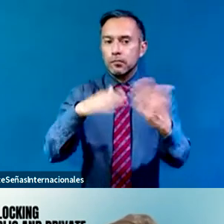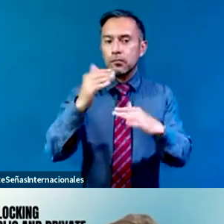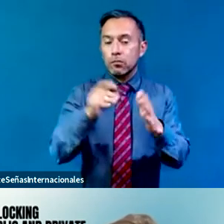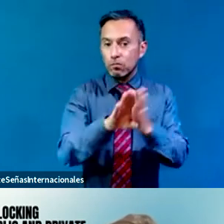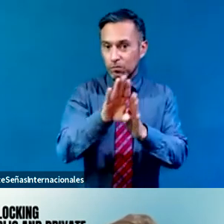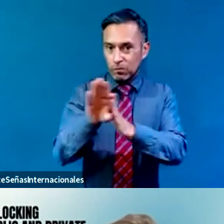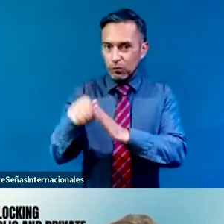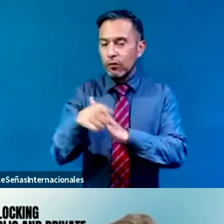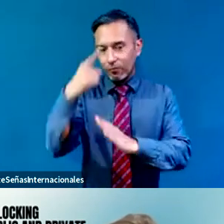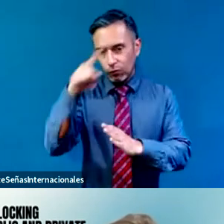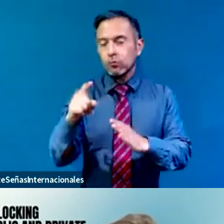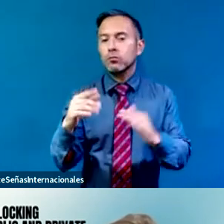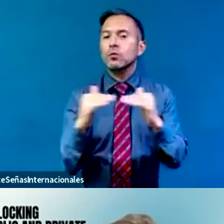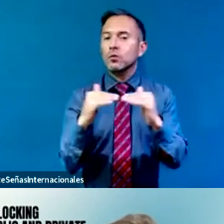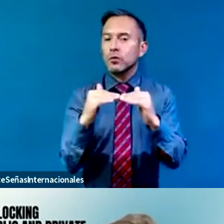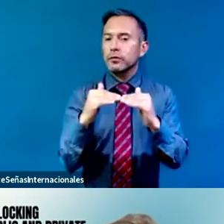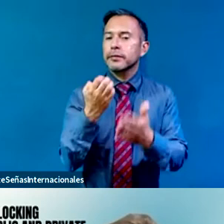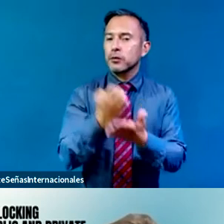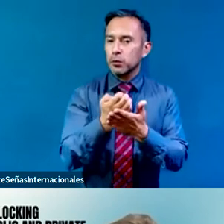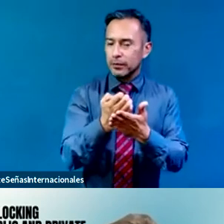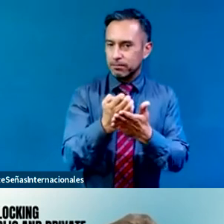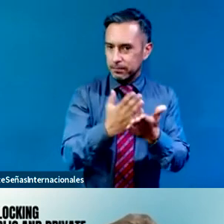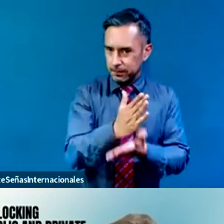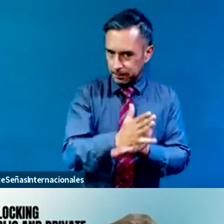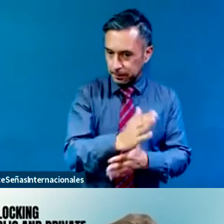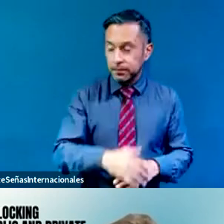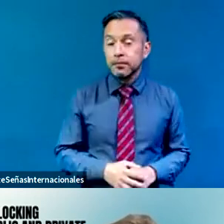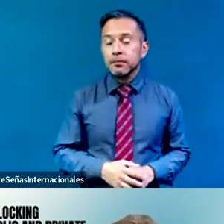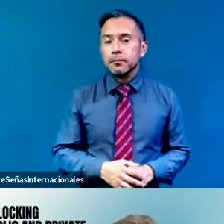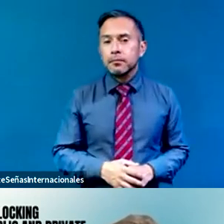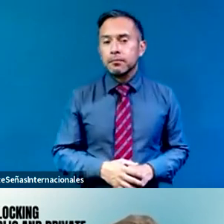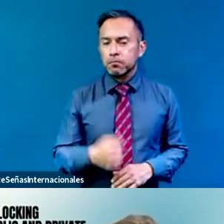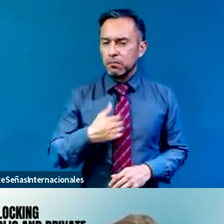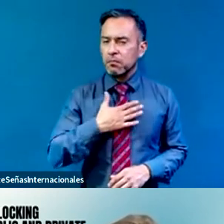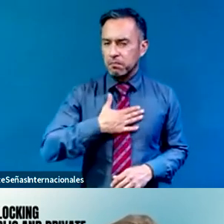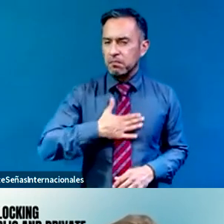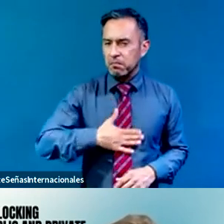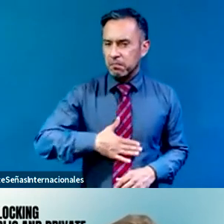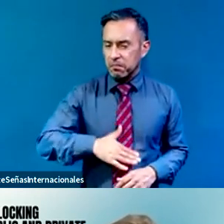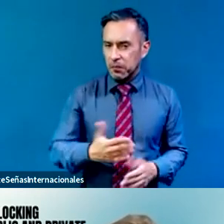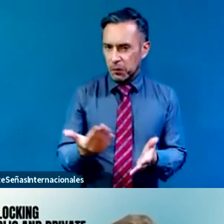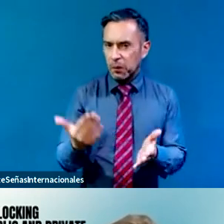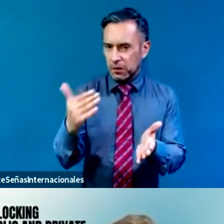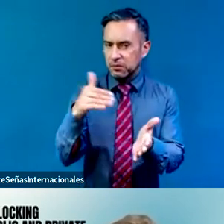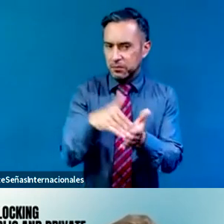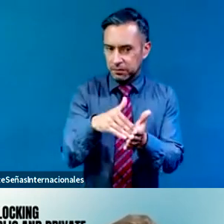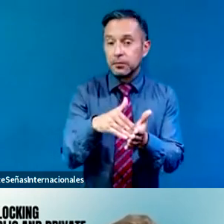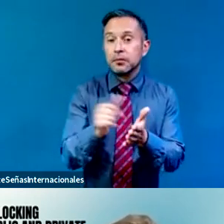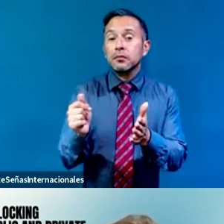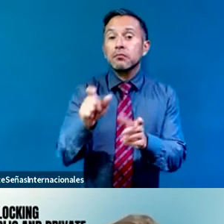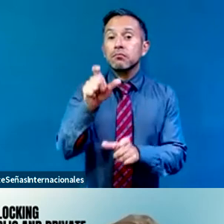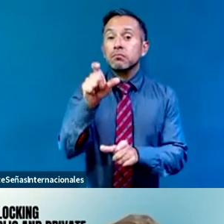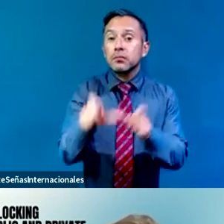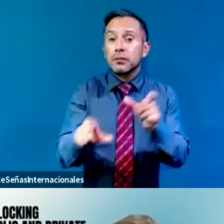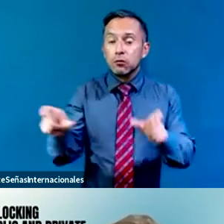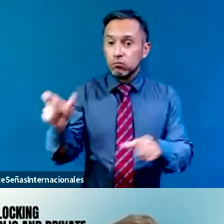So I would now like to once again hear from all participants. And we have a new